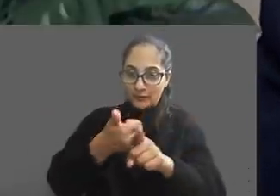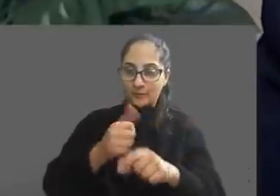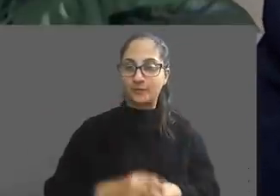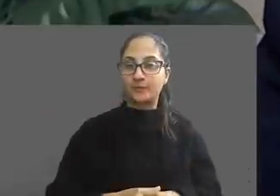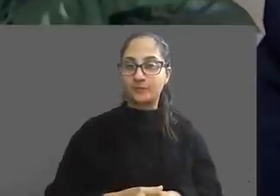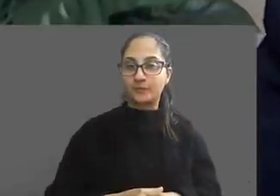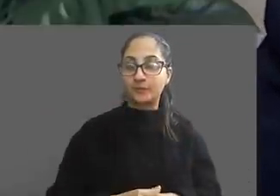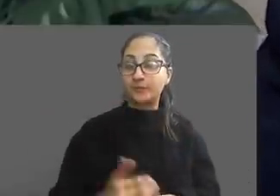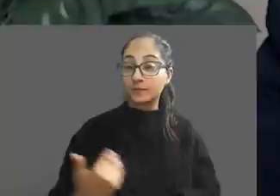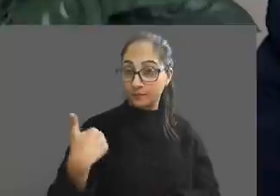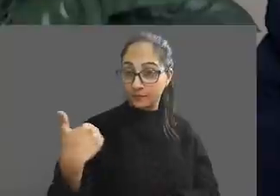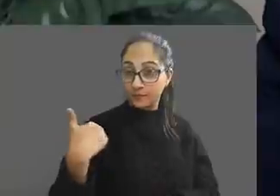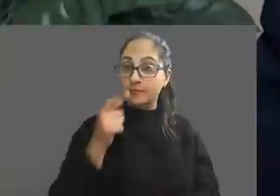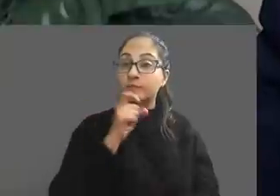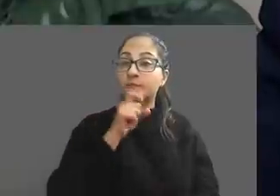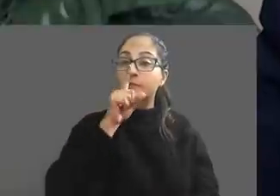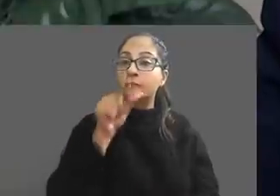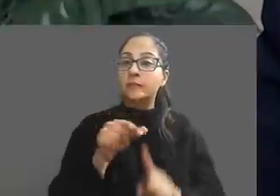Malik Talib,